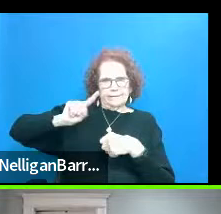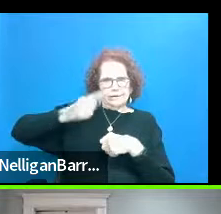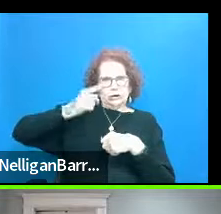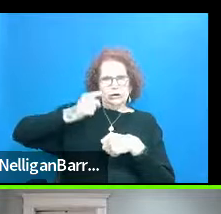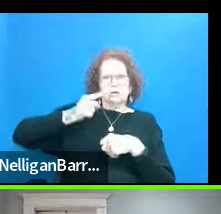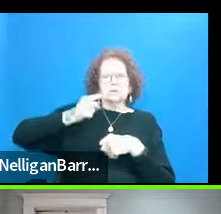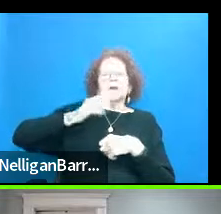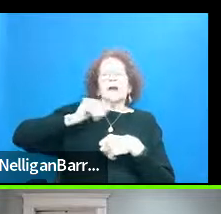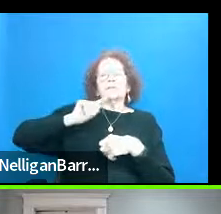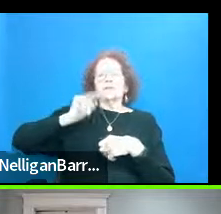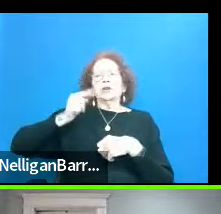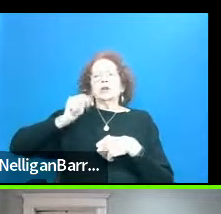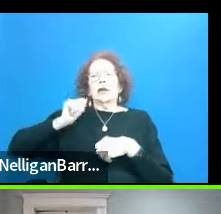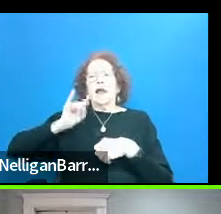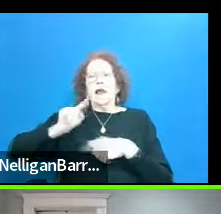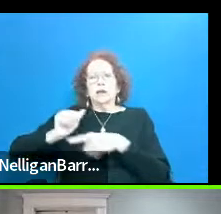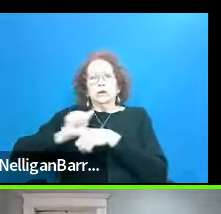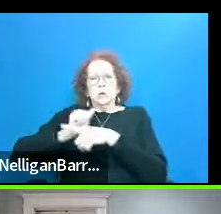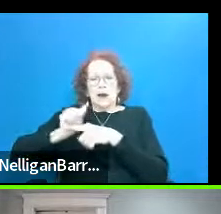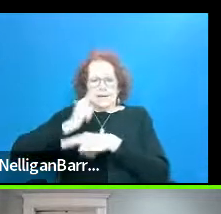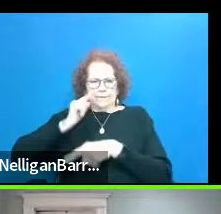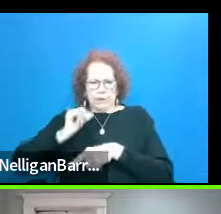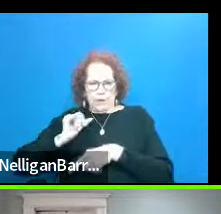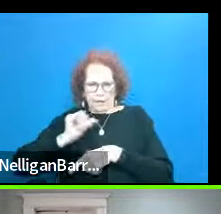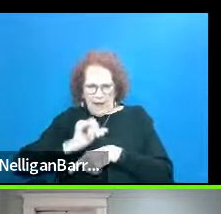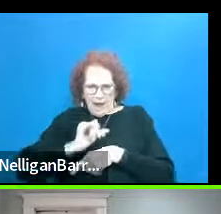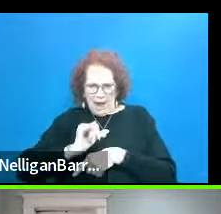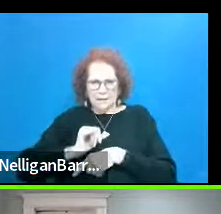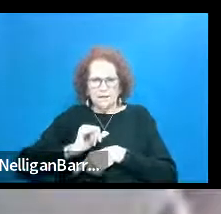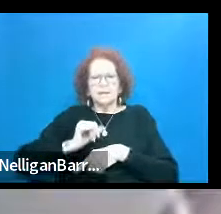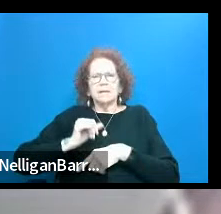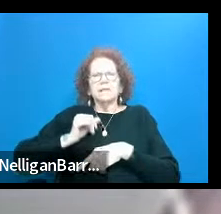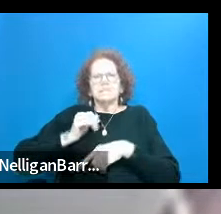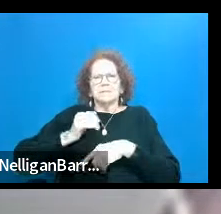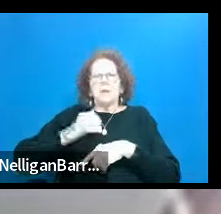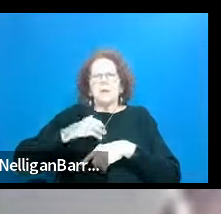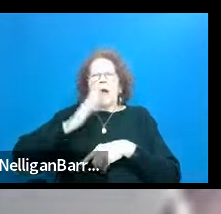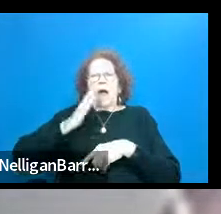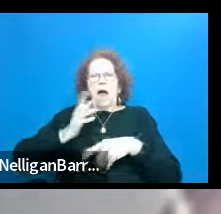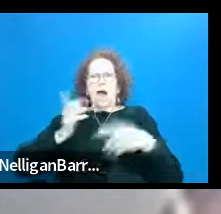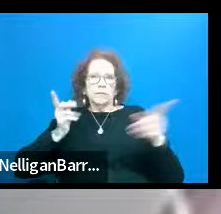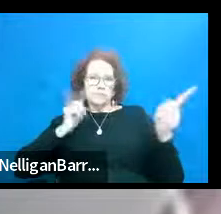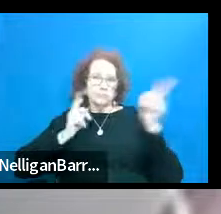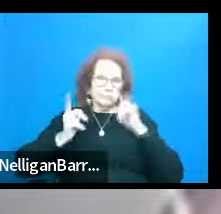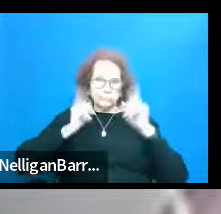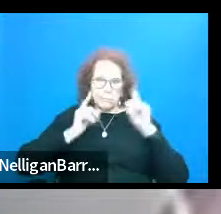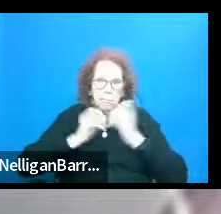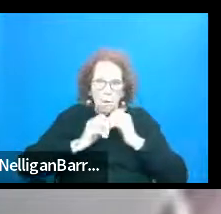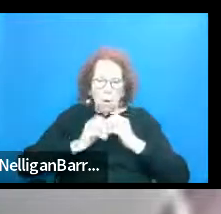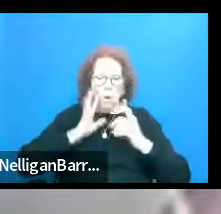So we'll provide an update on that as we know more, but I just wanted to plant that seed for now.